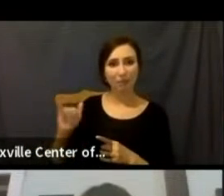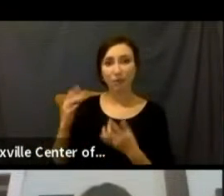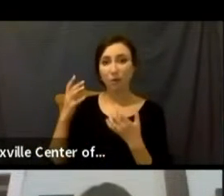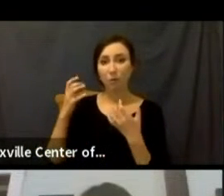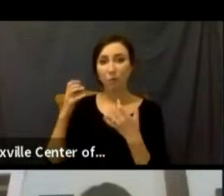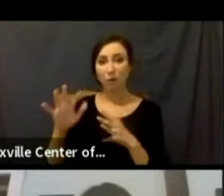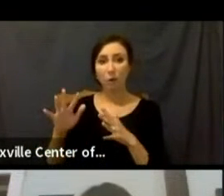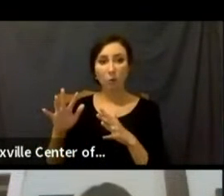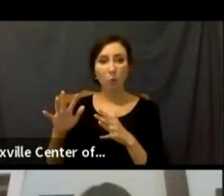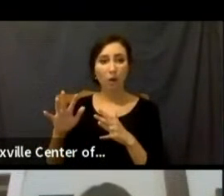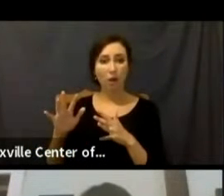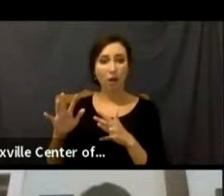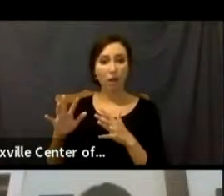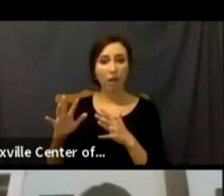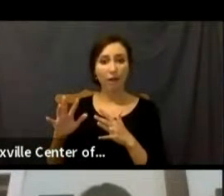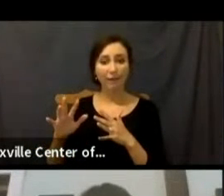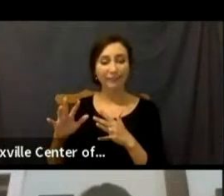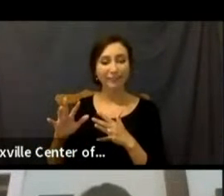over into